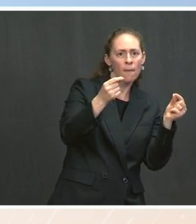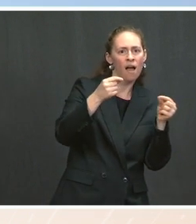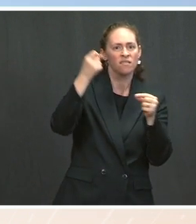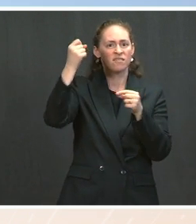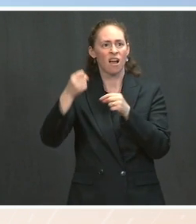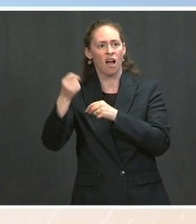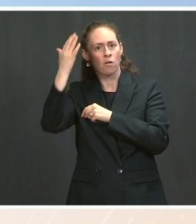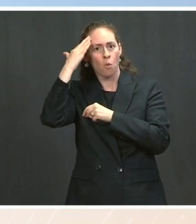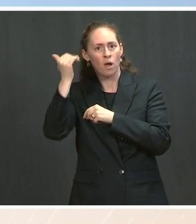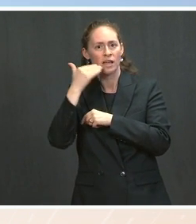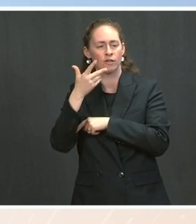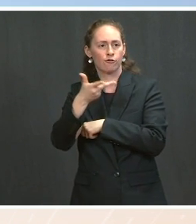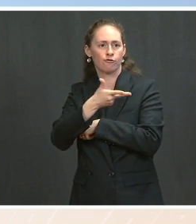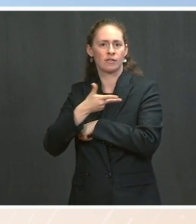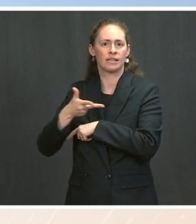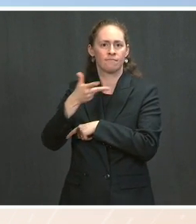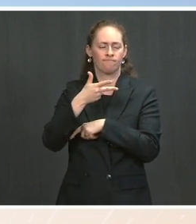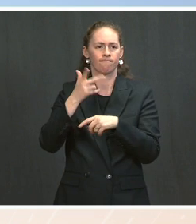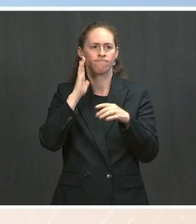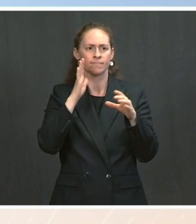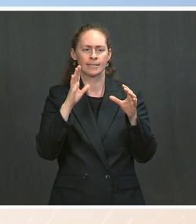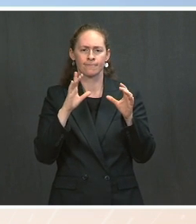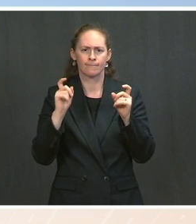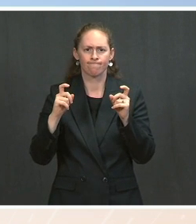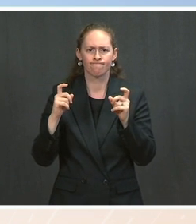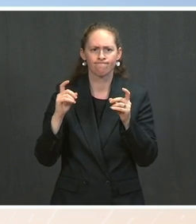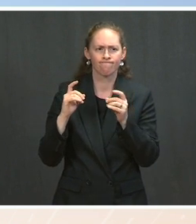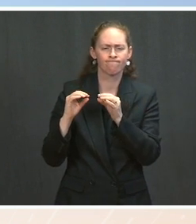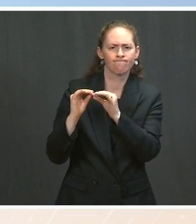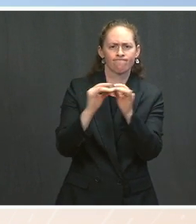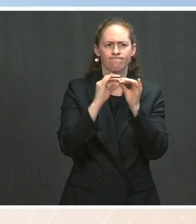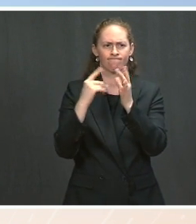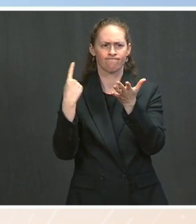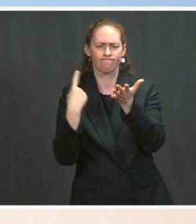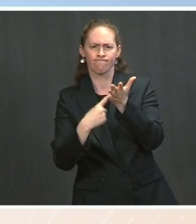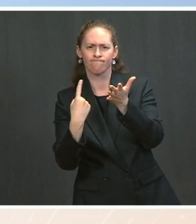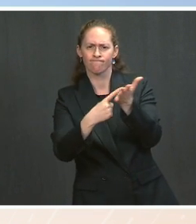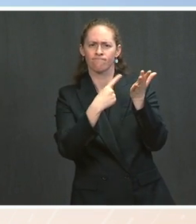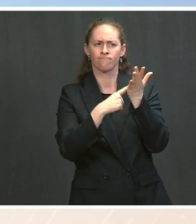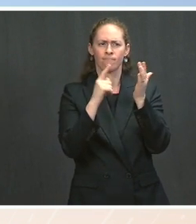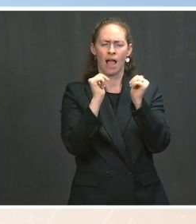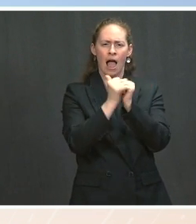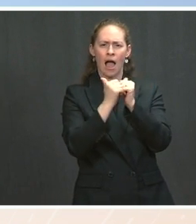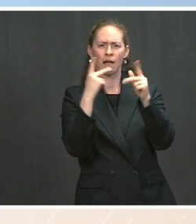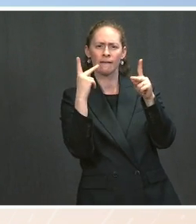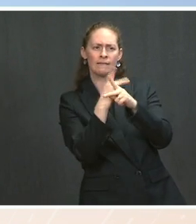coordinate and communicate with both of those countries, including through our trilateral